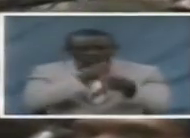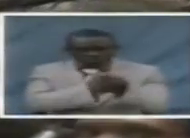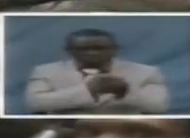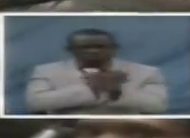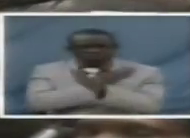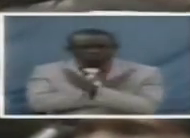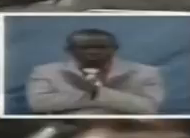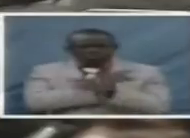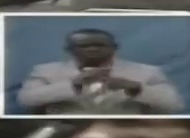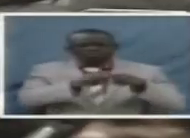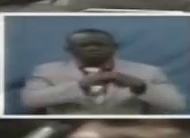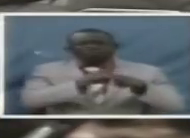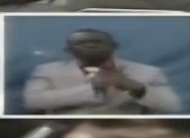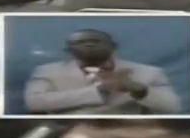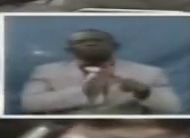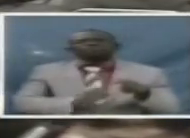and concession